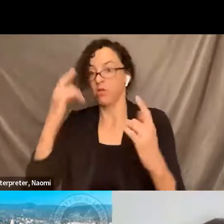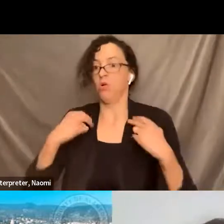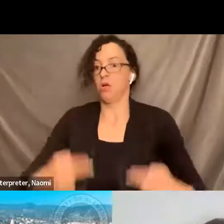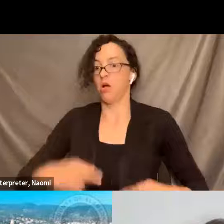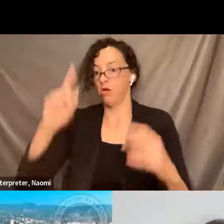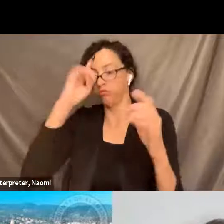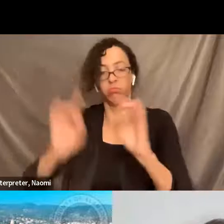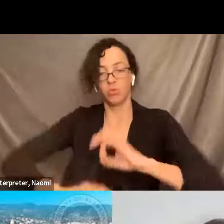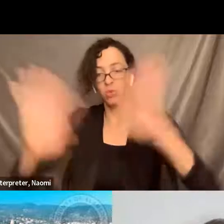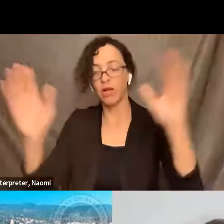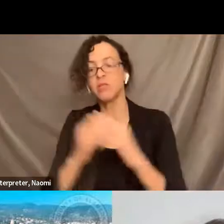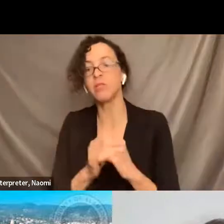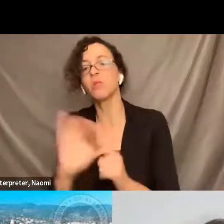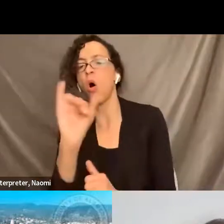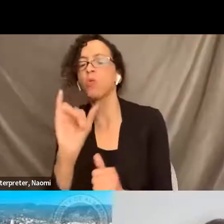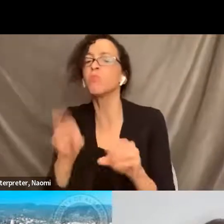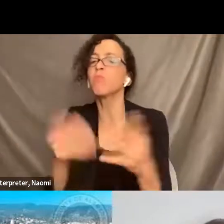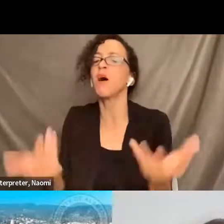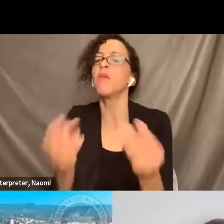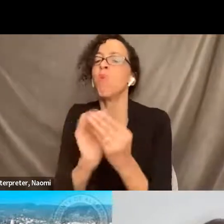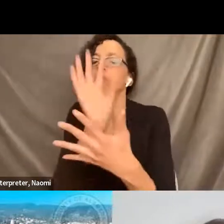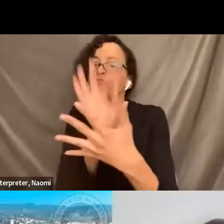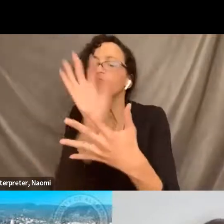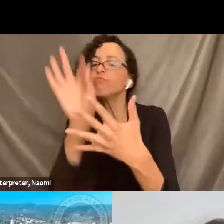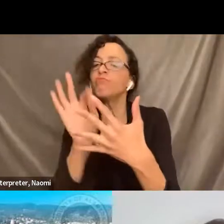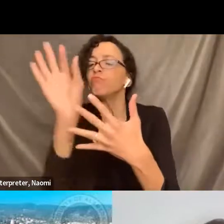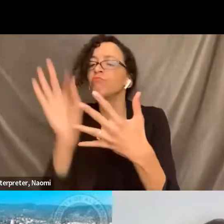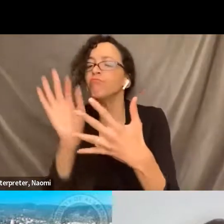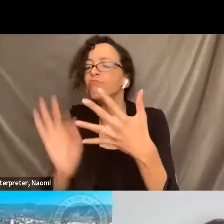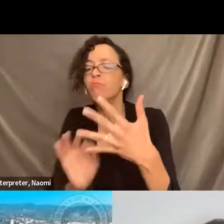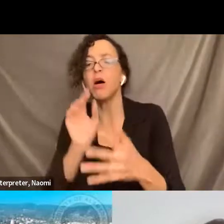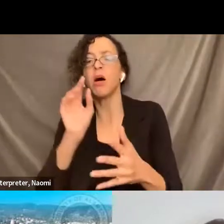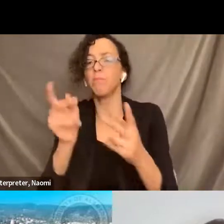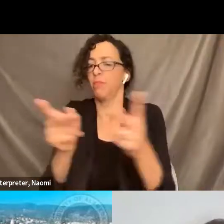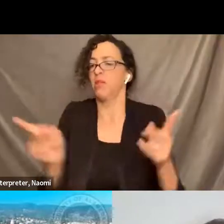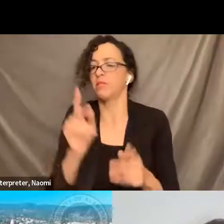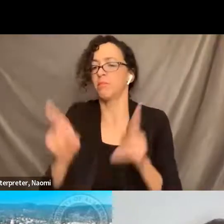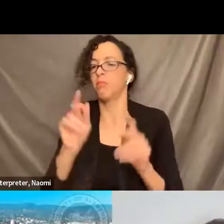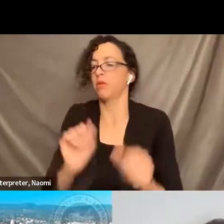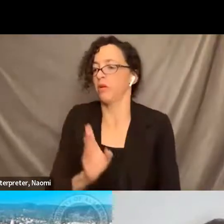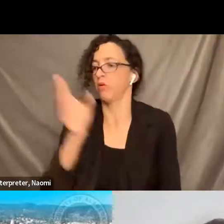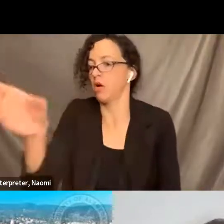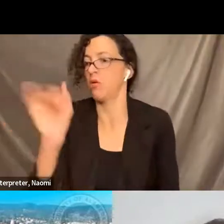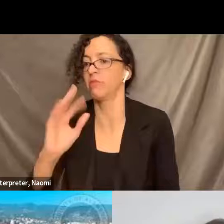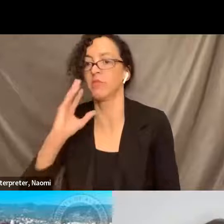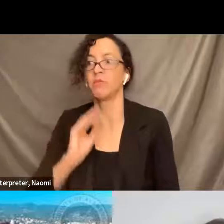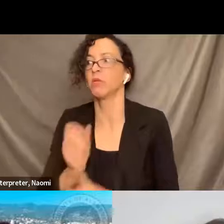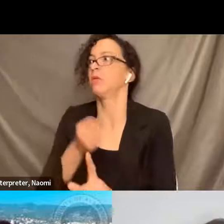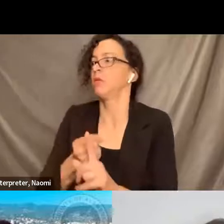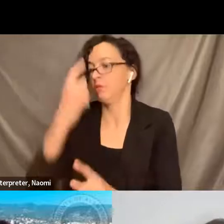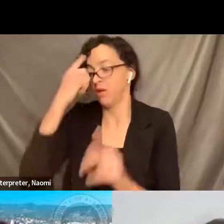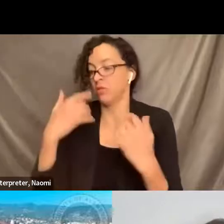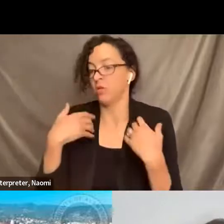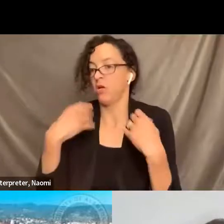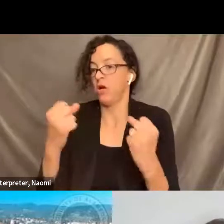of places for people to go when they're experiencing a mental health crisis. Not every mental health crisis requires